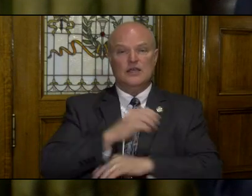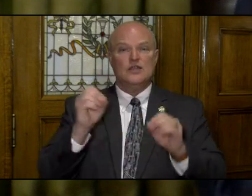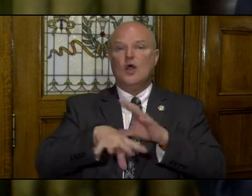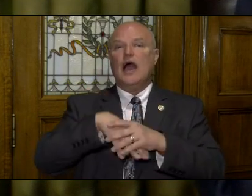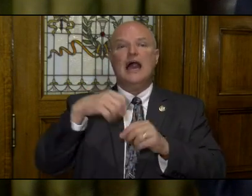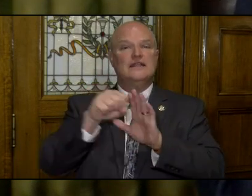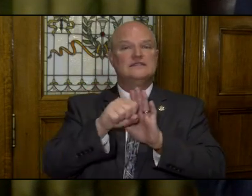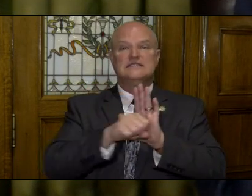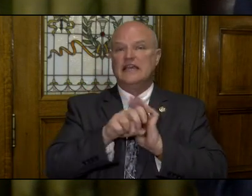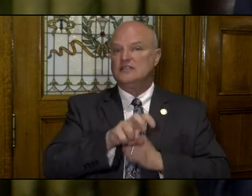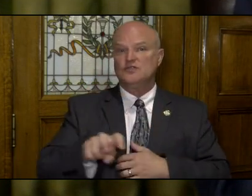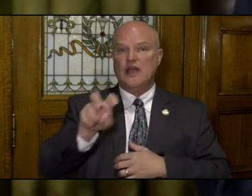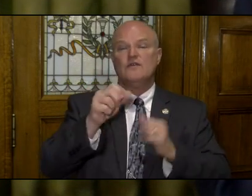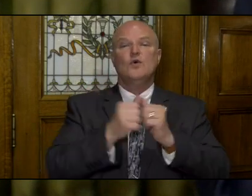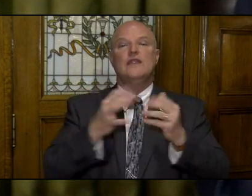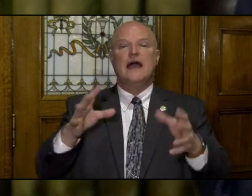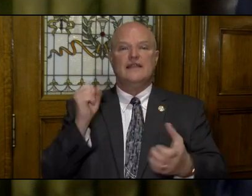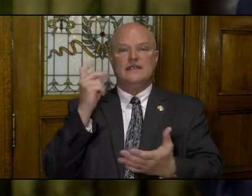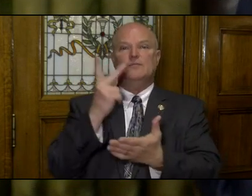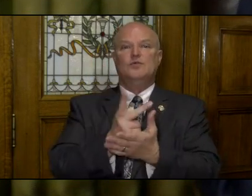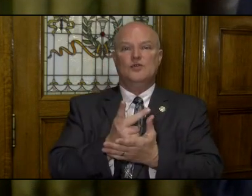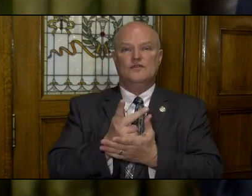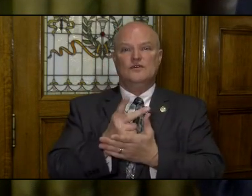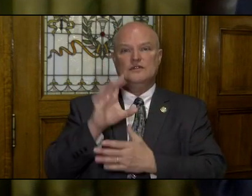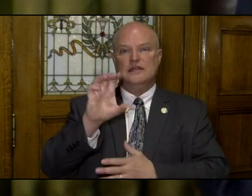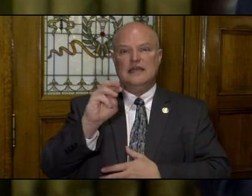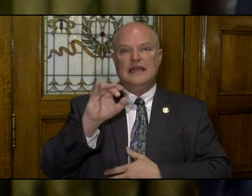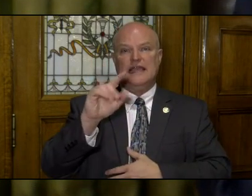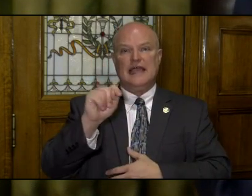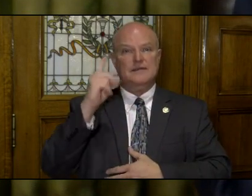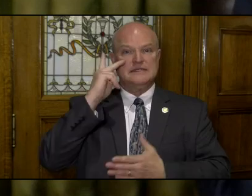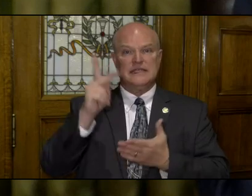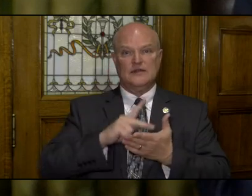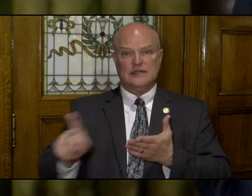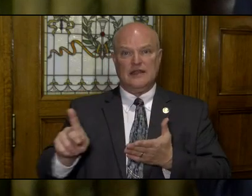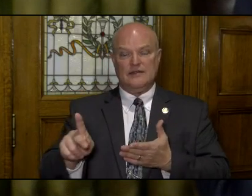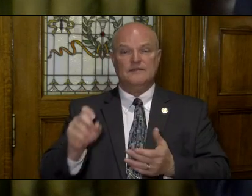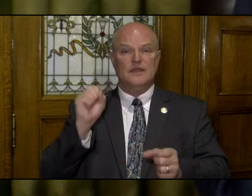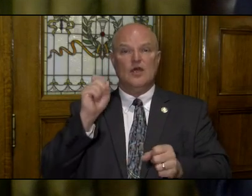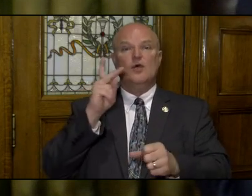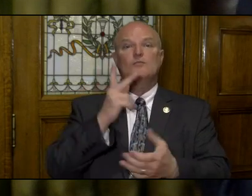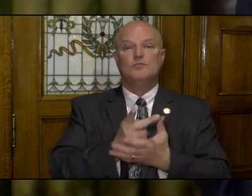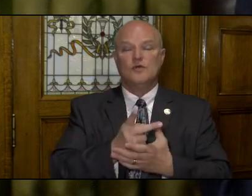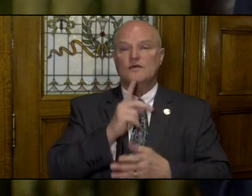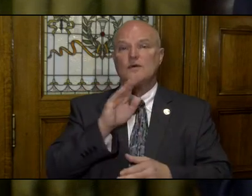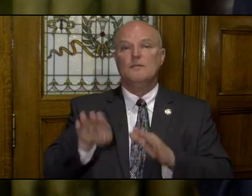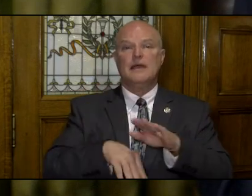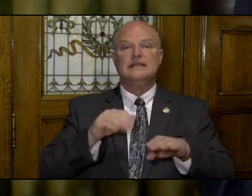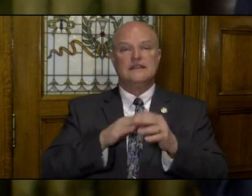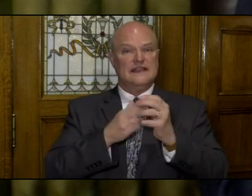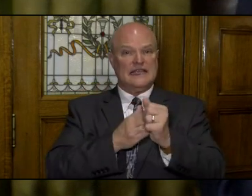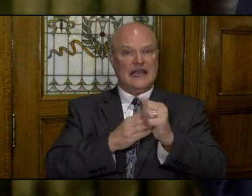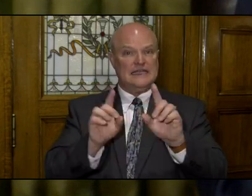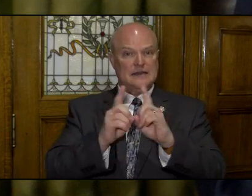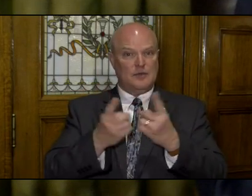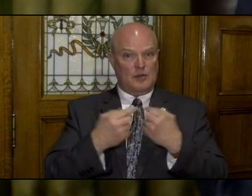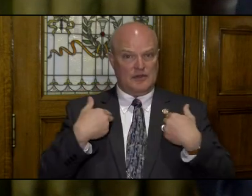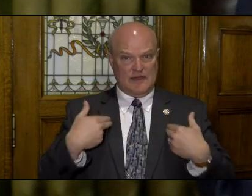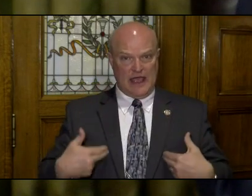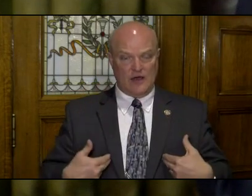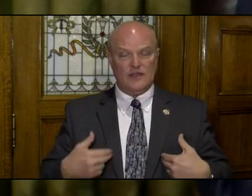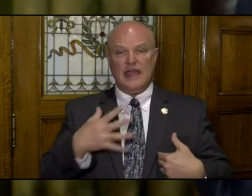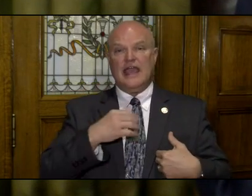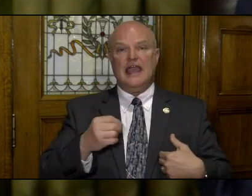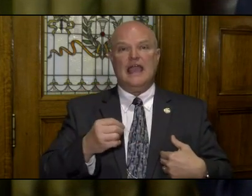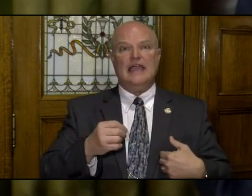no out-of-state travel without the approval of a cabinet secretary. The approval will be based upon guidance from the Department of Health and